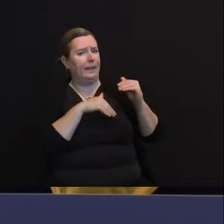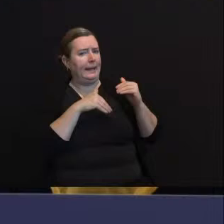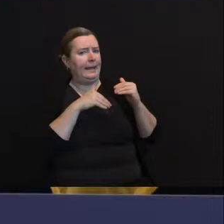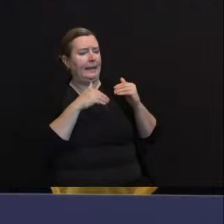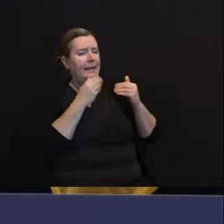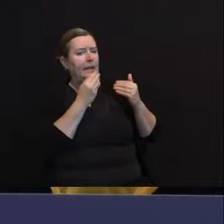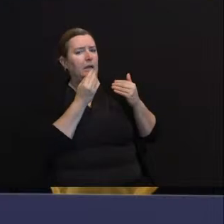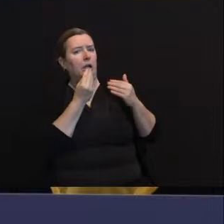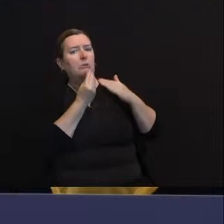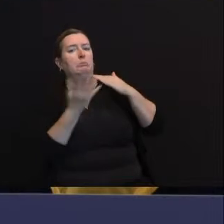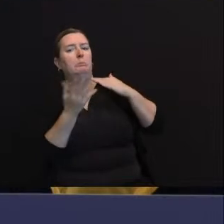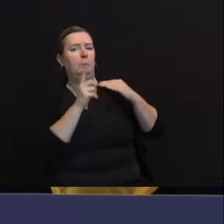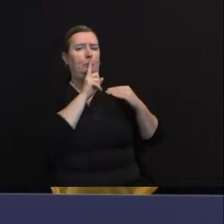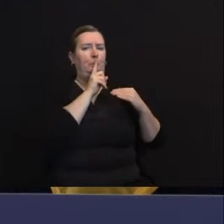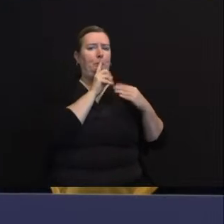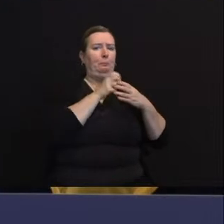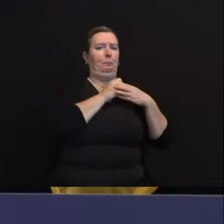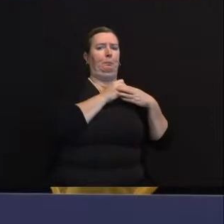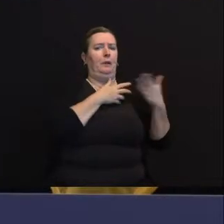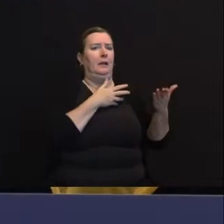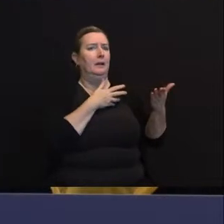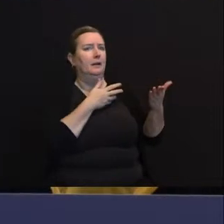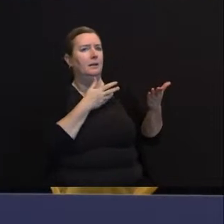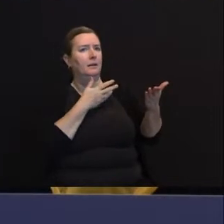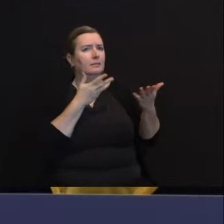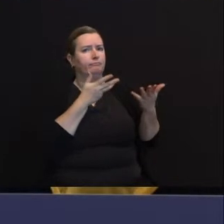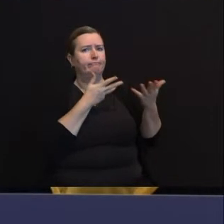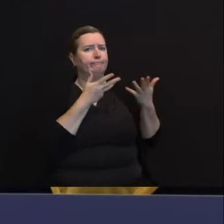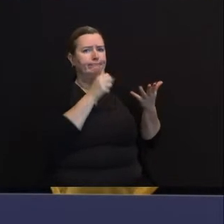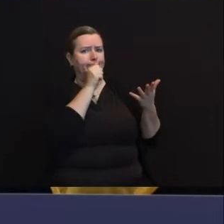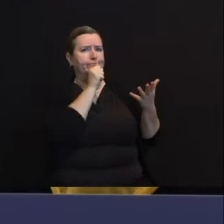helped us to have that knowledge. There's no question about that.